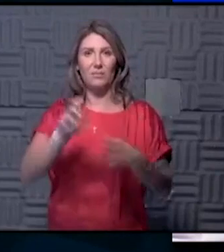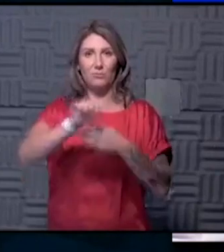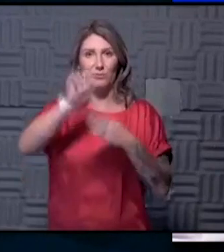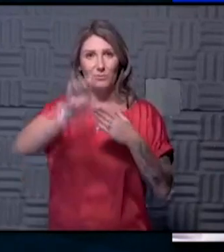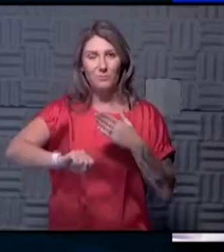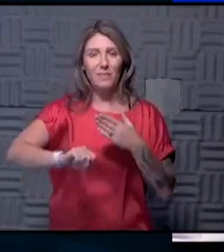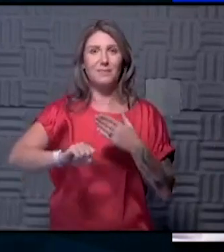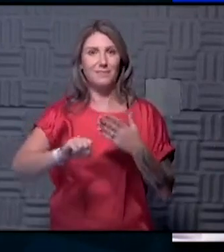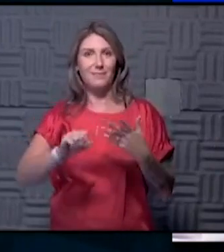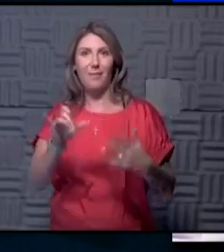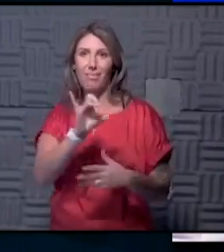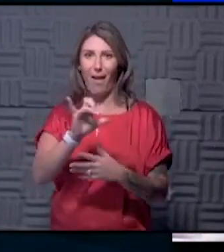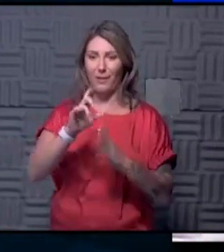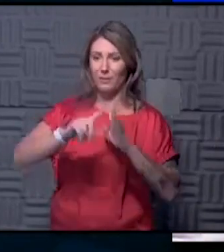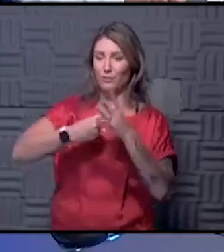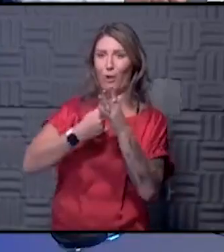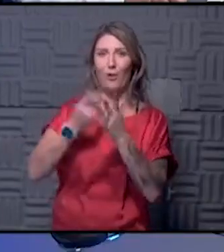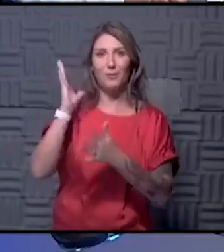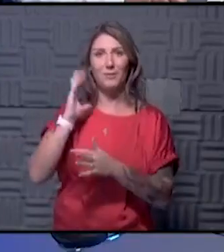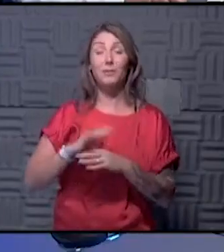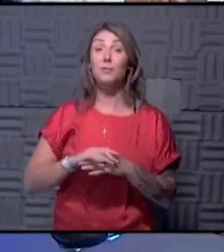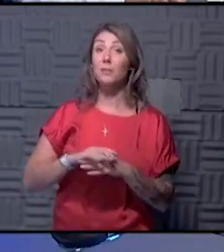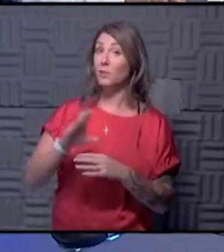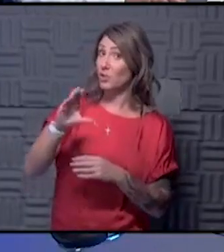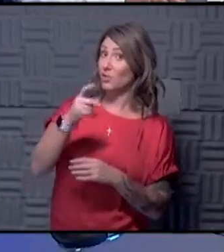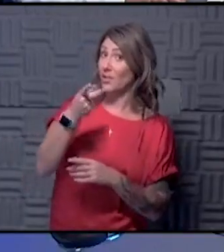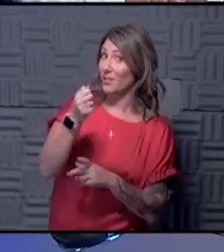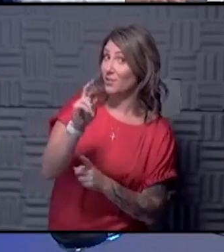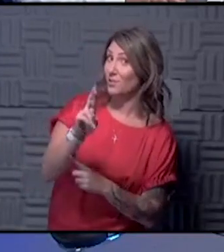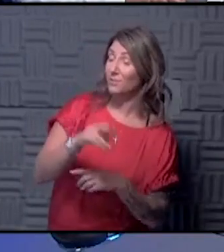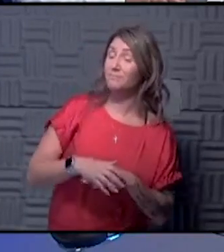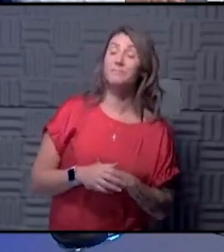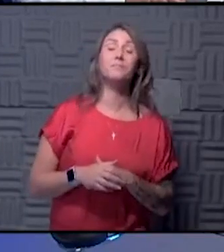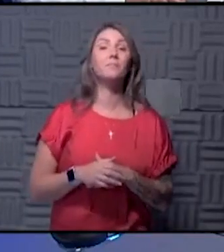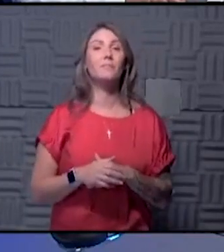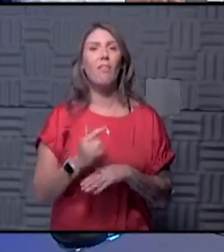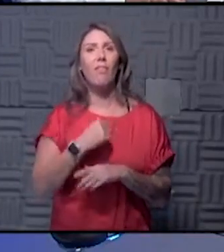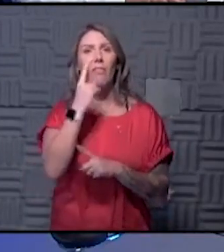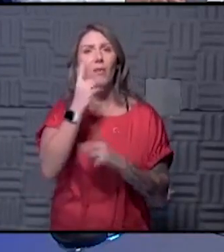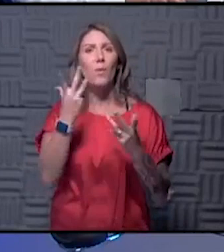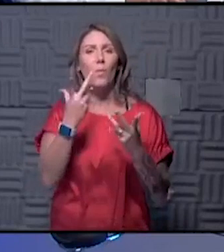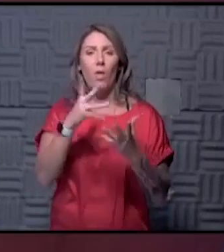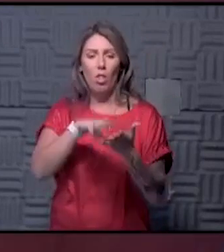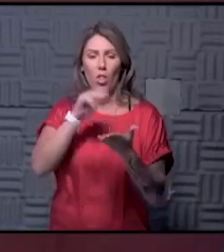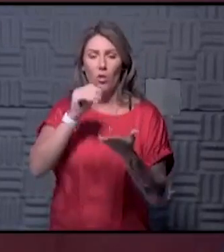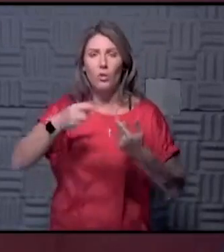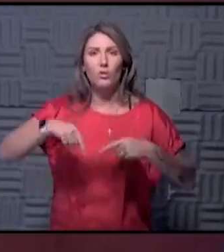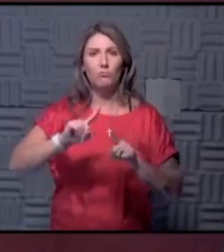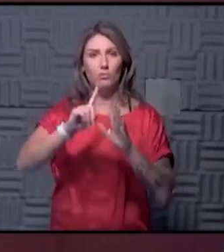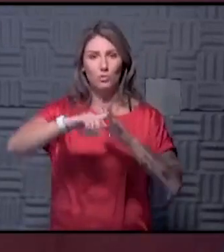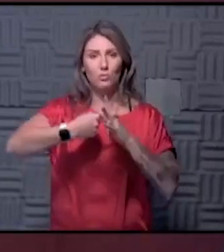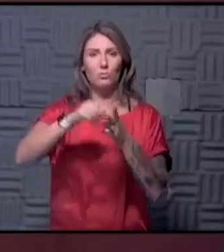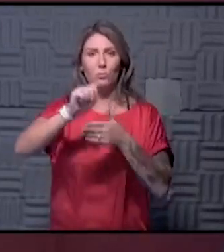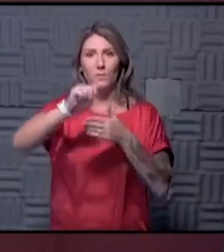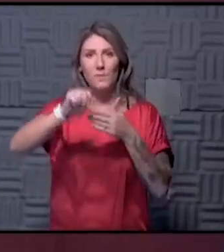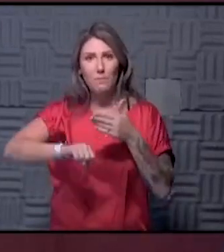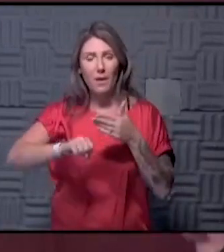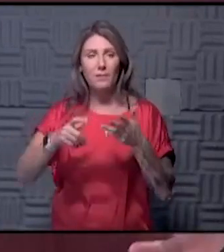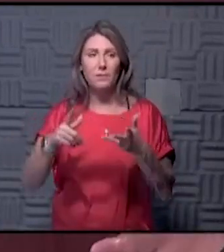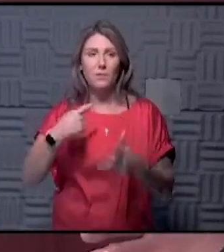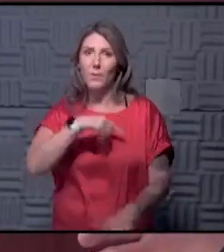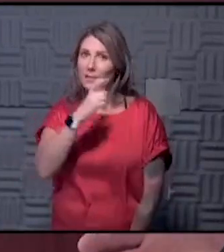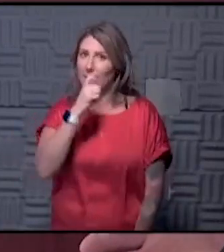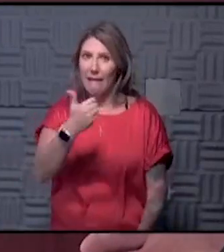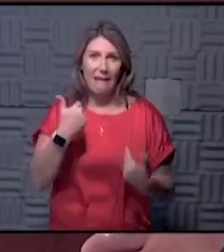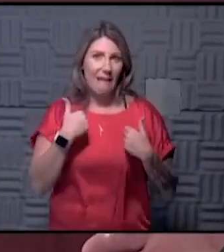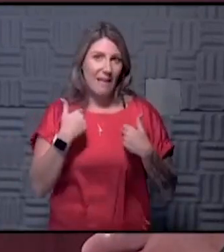as we started it. Chancellor? Well, I think what we learned as we started out this semester, we did not